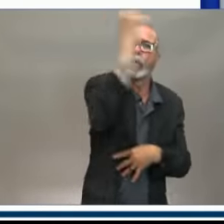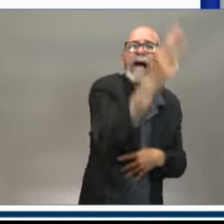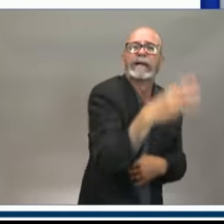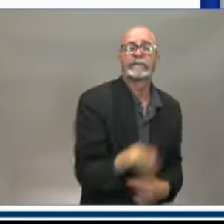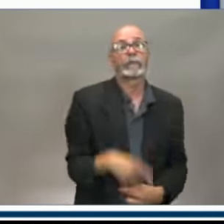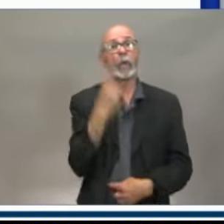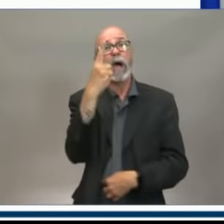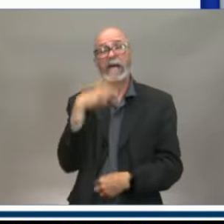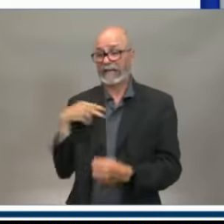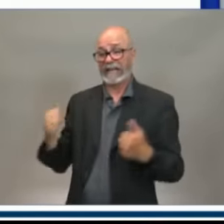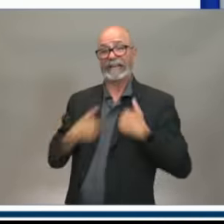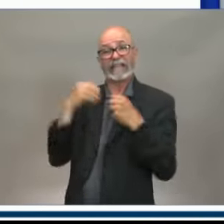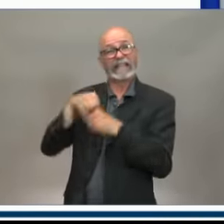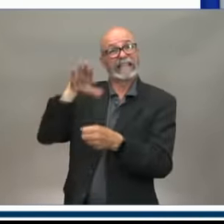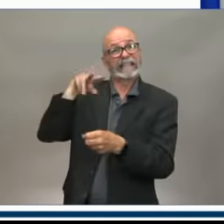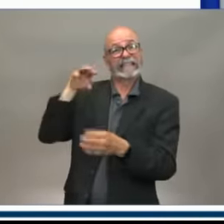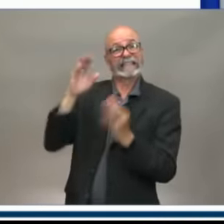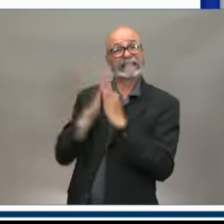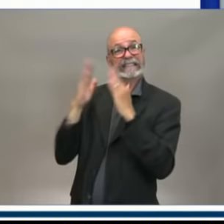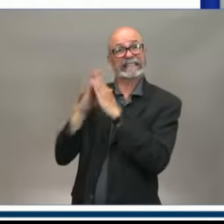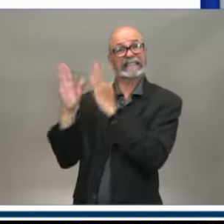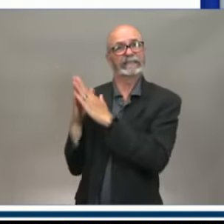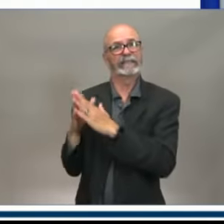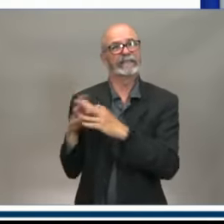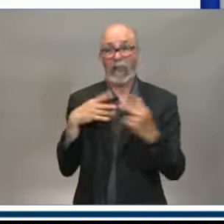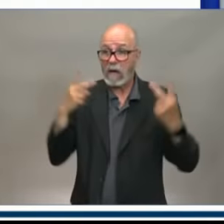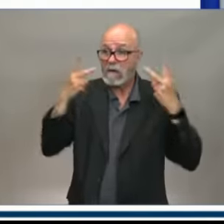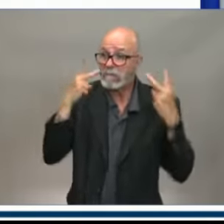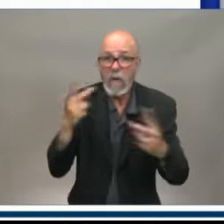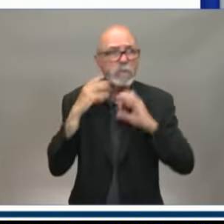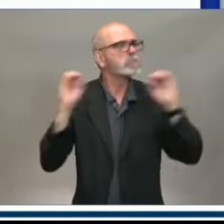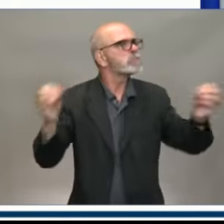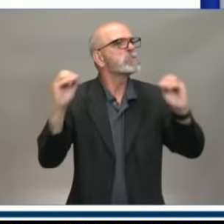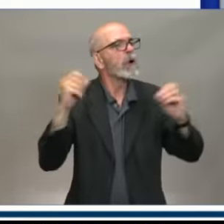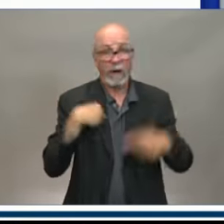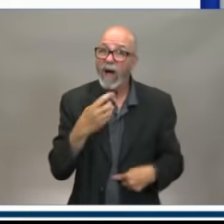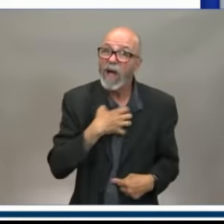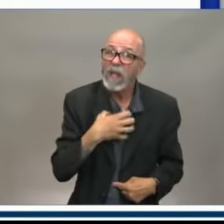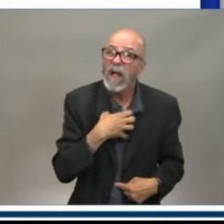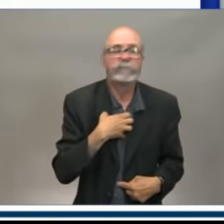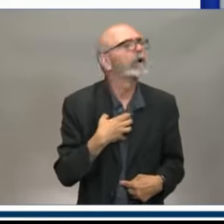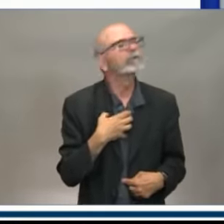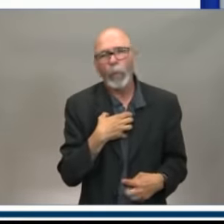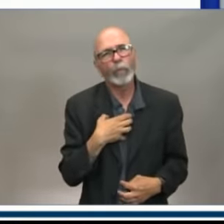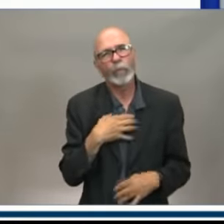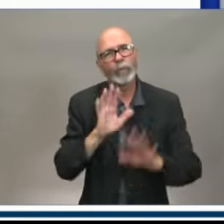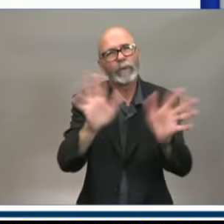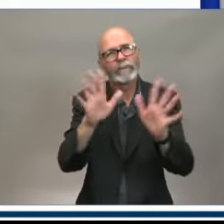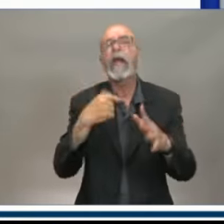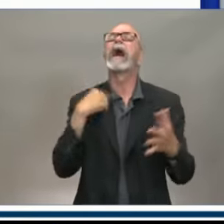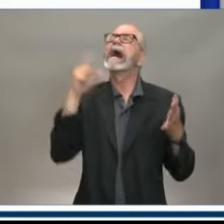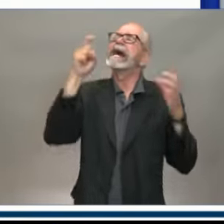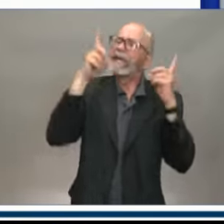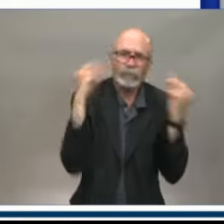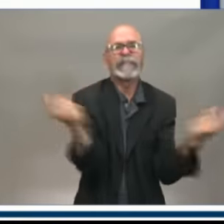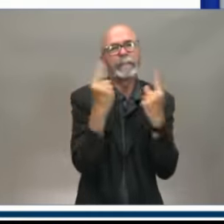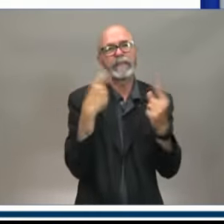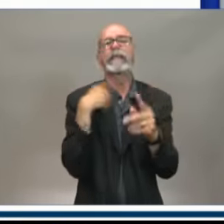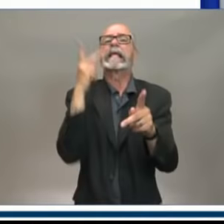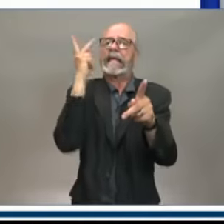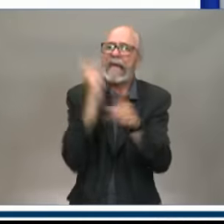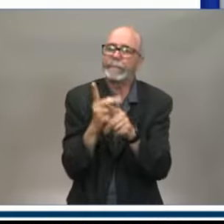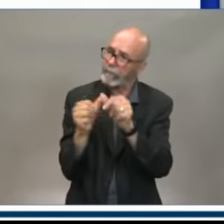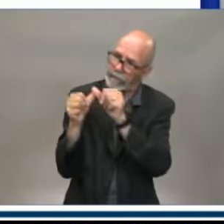of? So why would I complain about one part of our province doing well? Let's just figure out that what we can do in our communities continue to grow. And